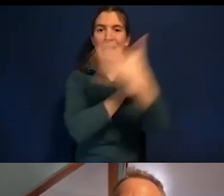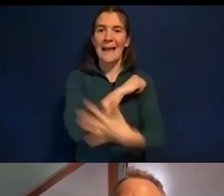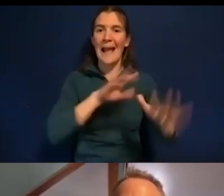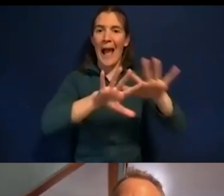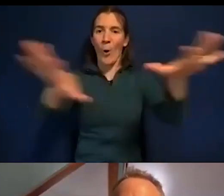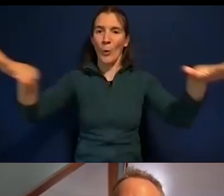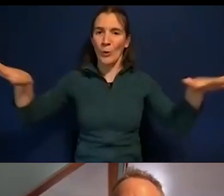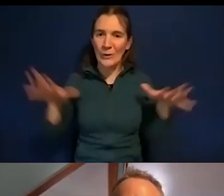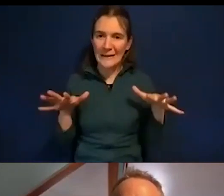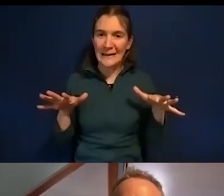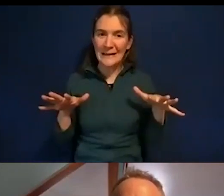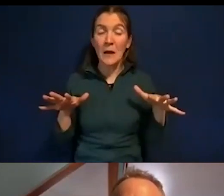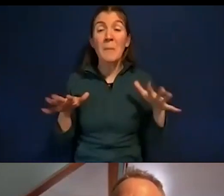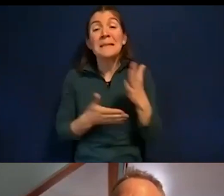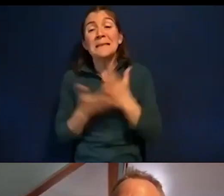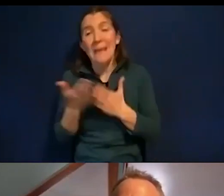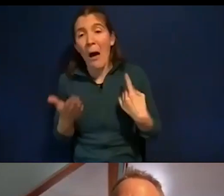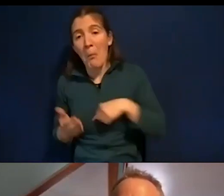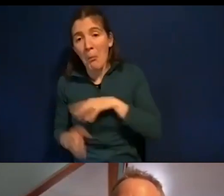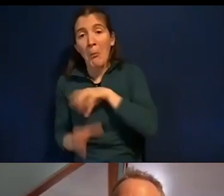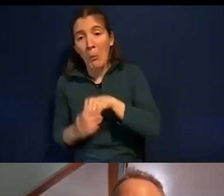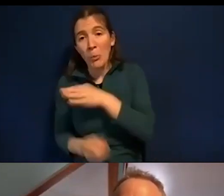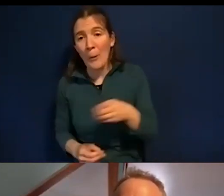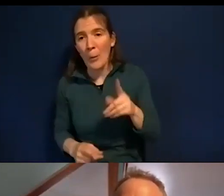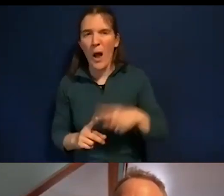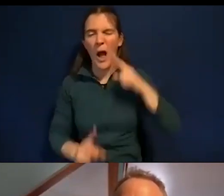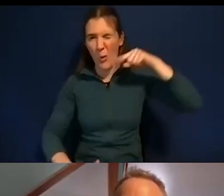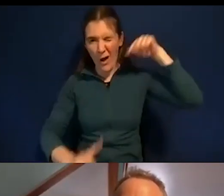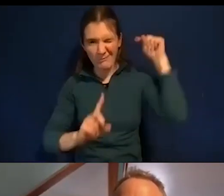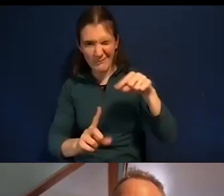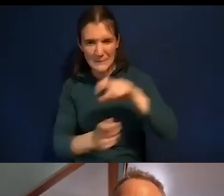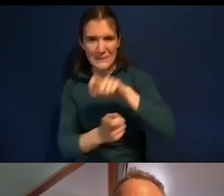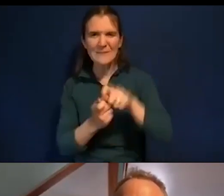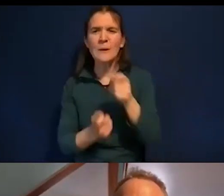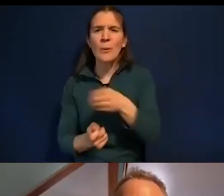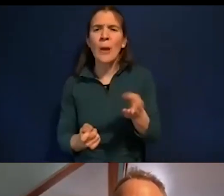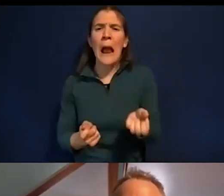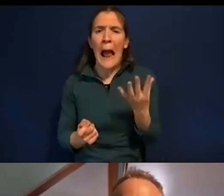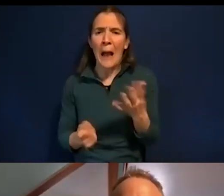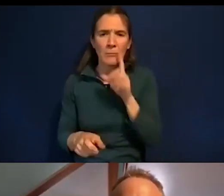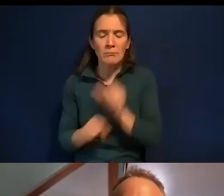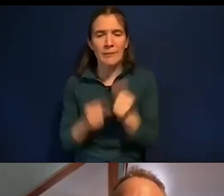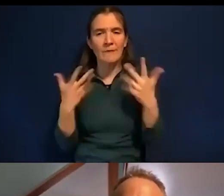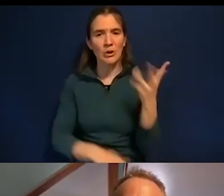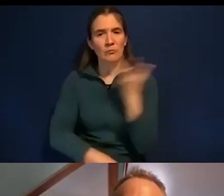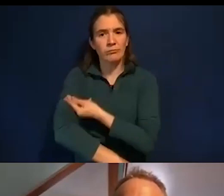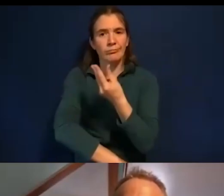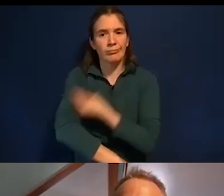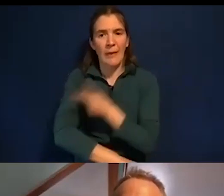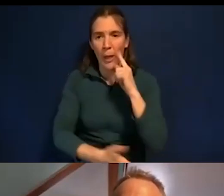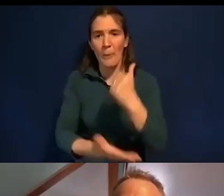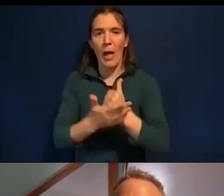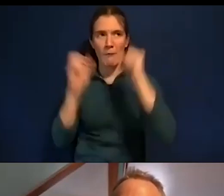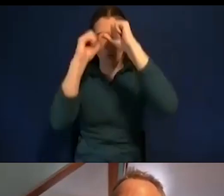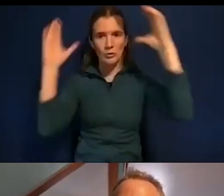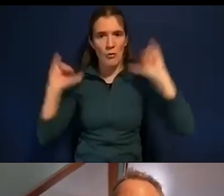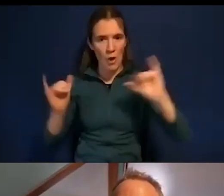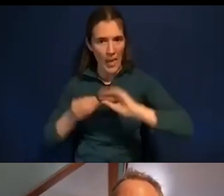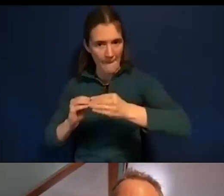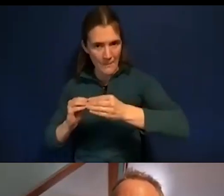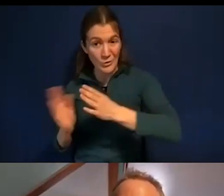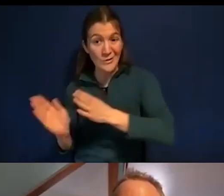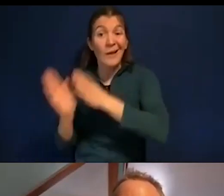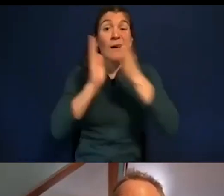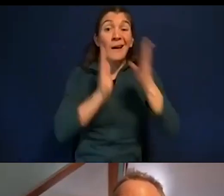sure a chunk of the county is us, you know, as one of the big places. And also we are